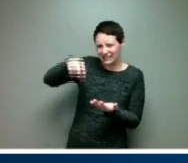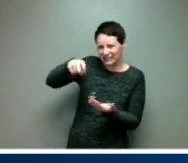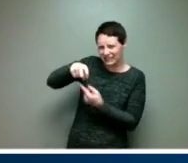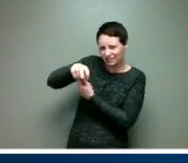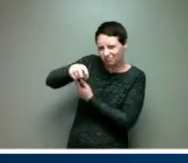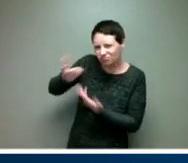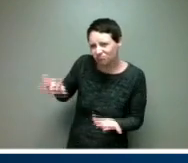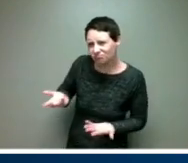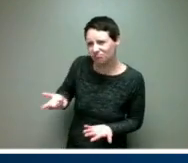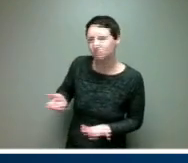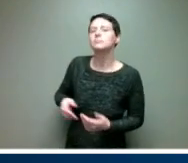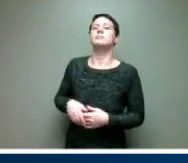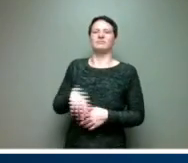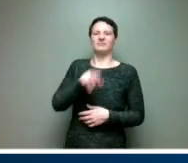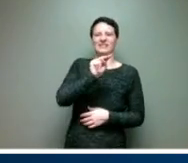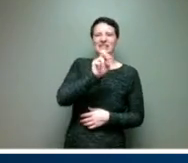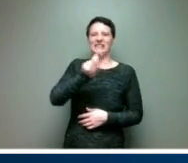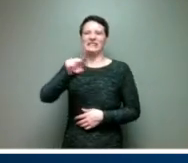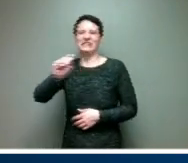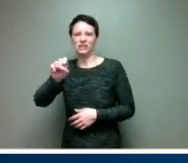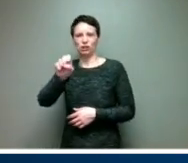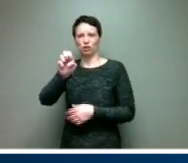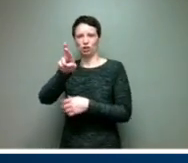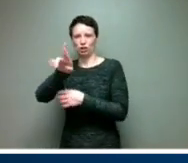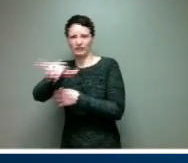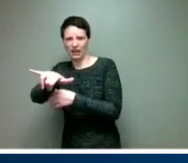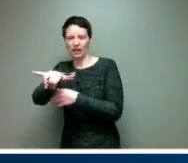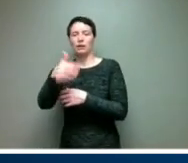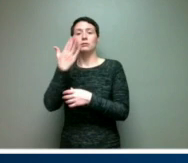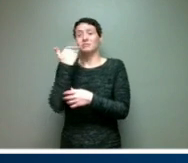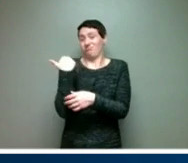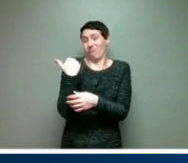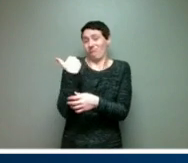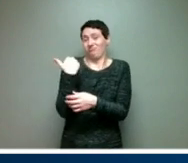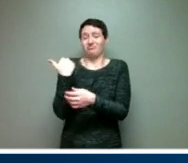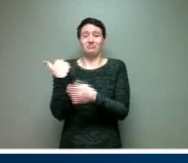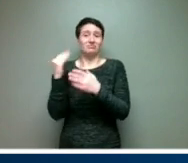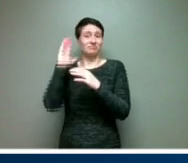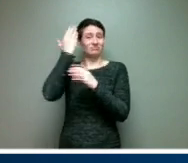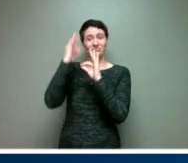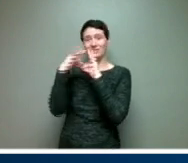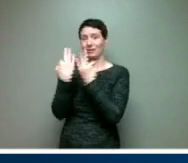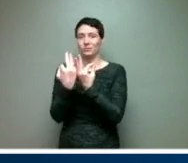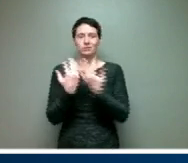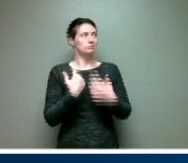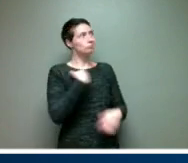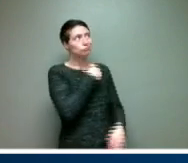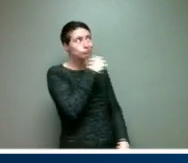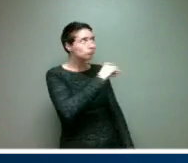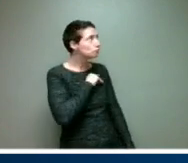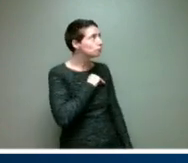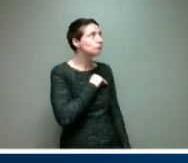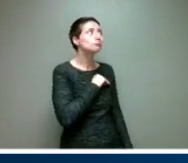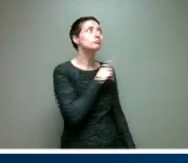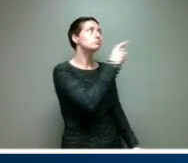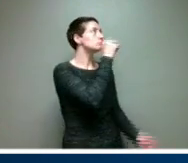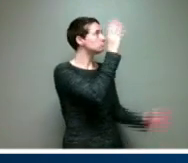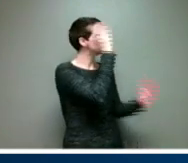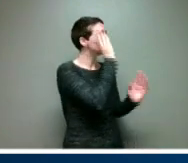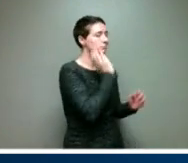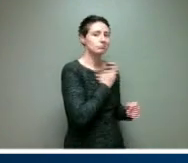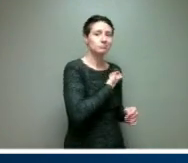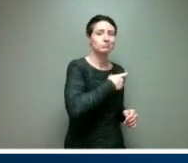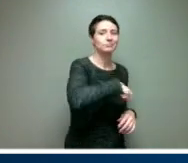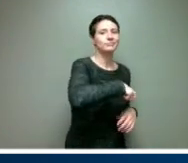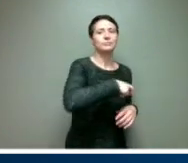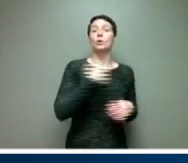oriented and be responsive to the needs of our families, because we want to educate with our families and our students. And,